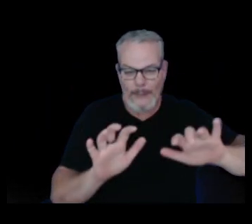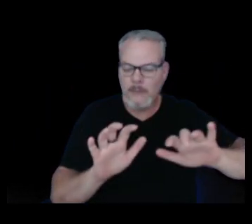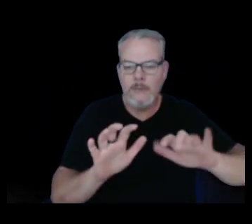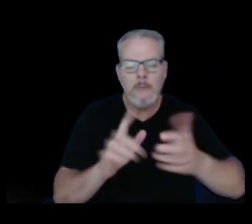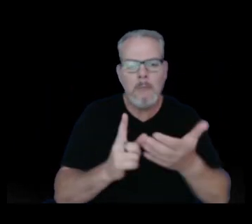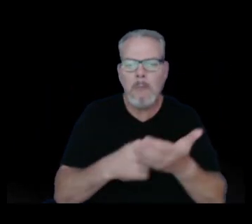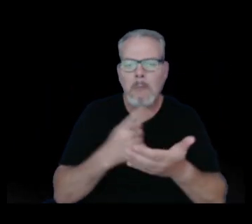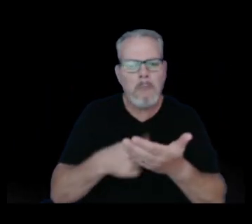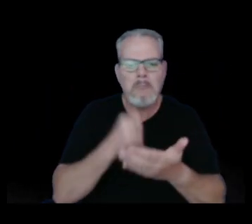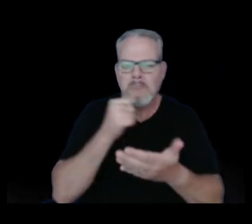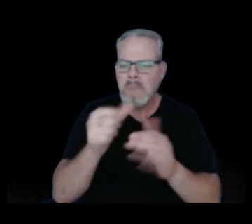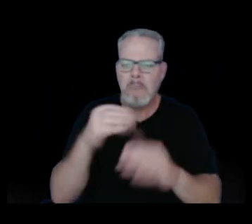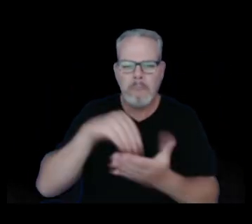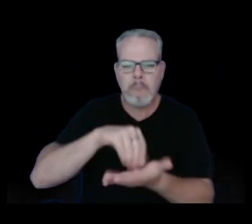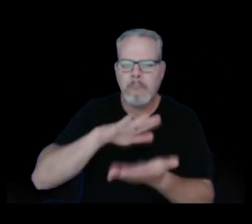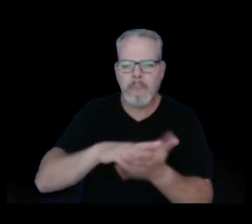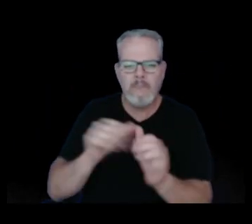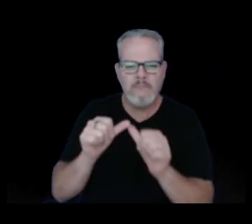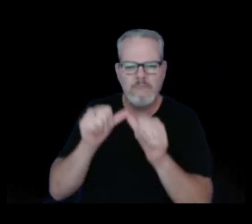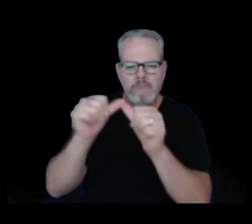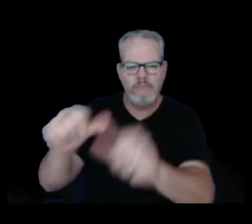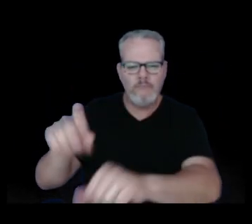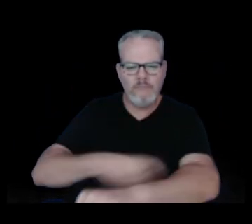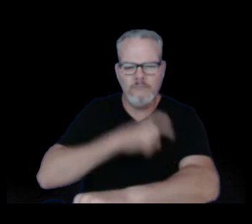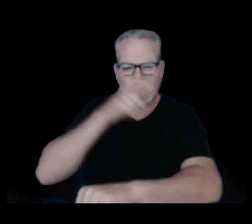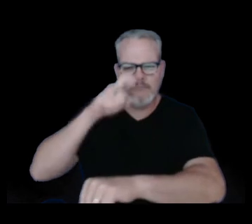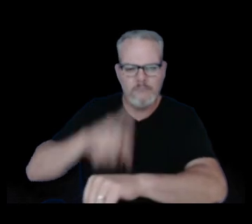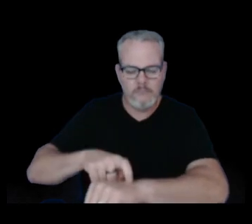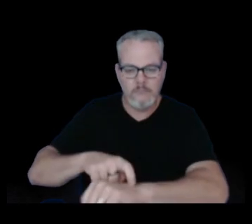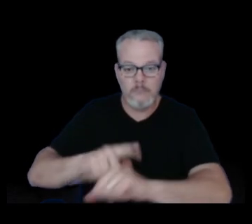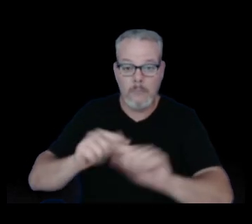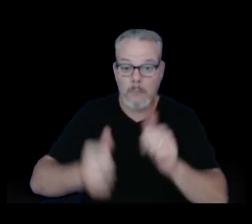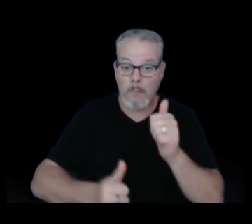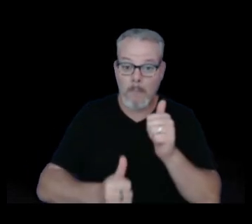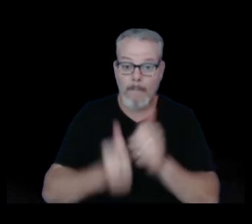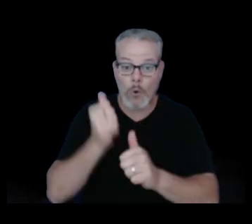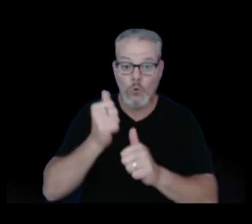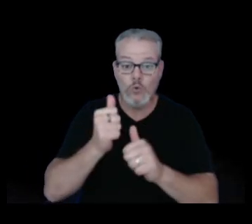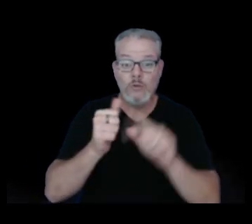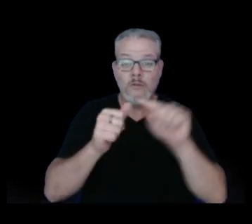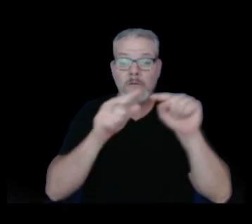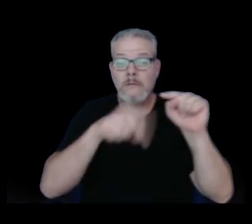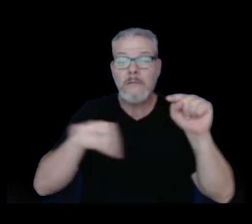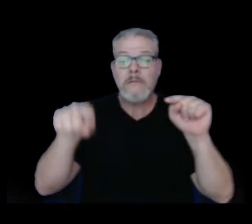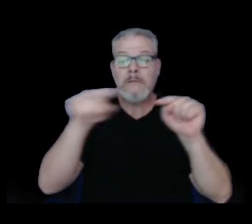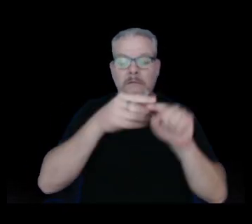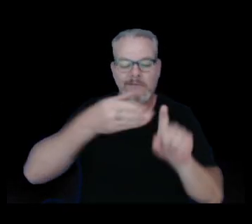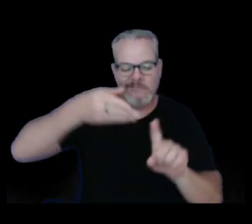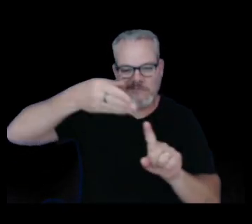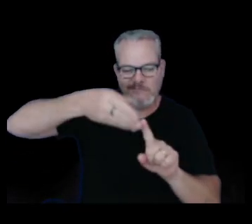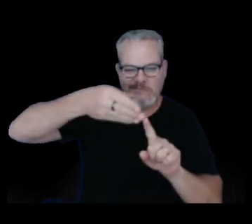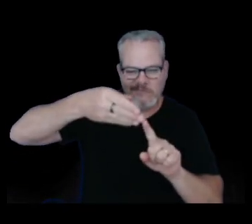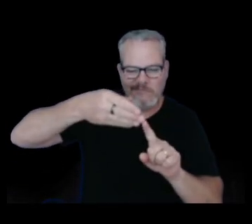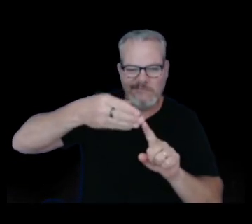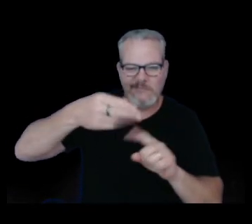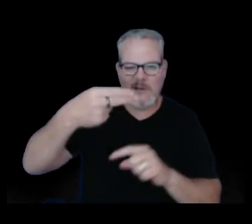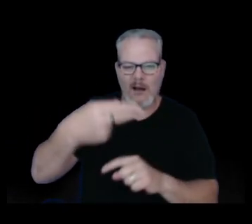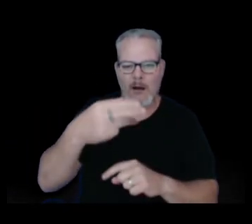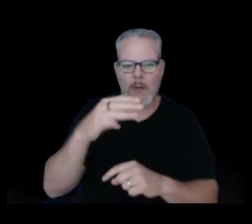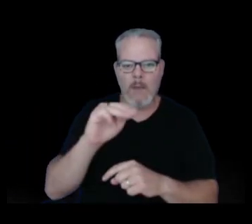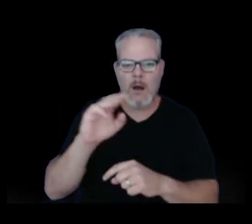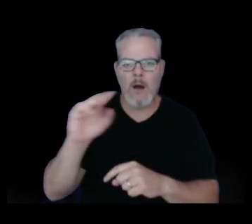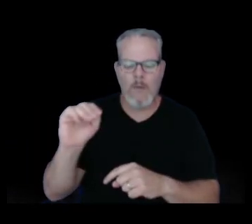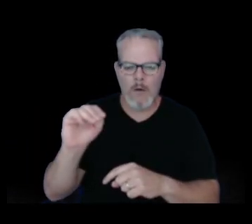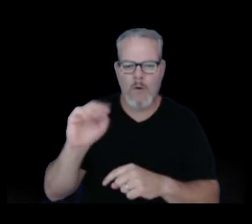period signals, most of the events are around the main caldera, around Halema'uma'u, and a little